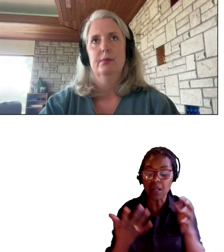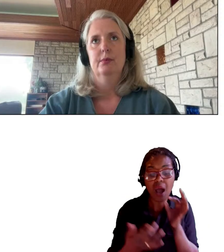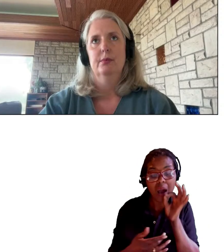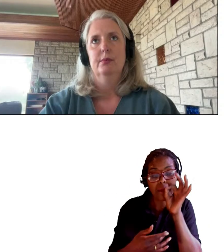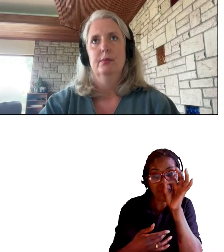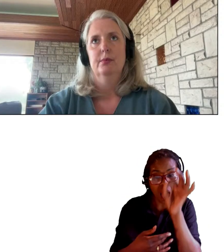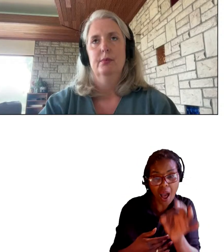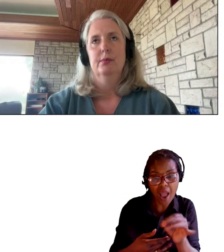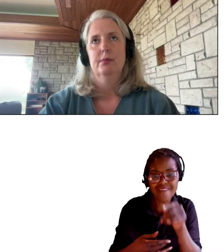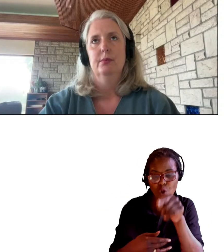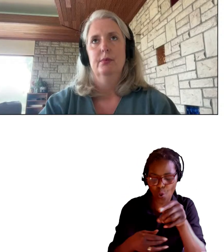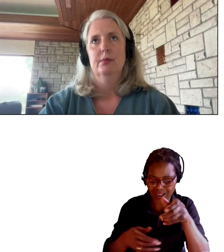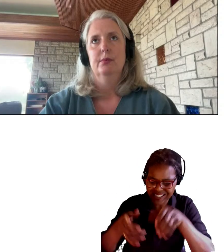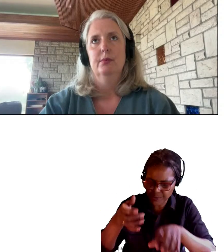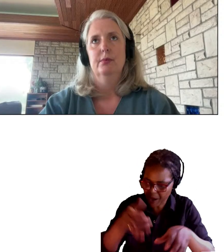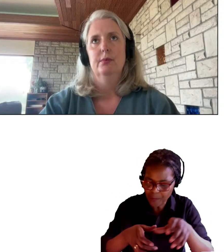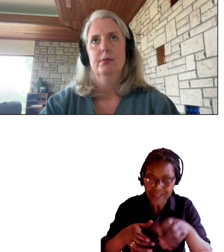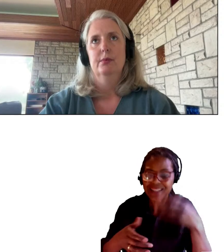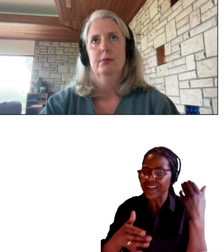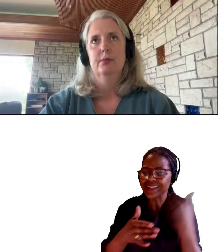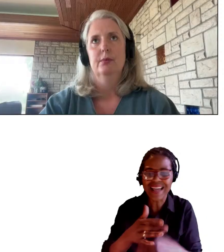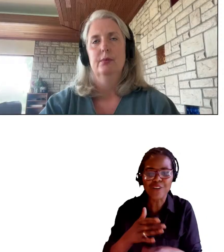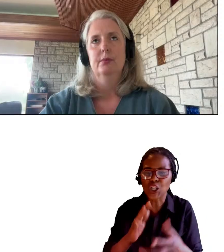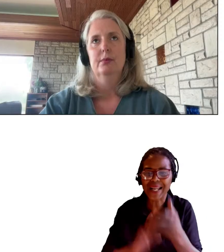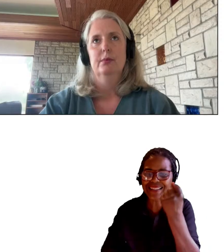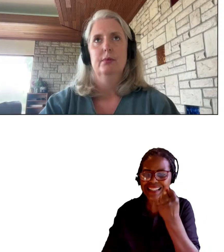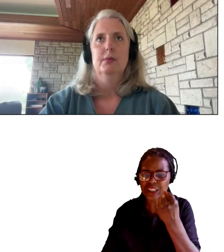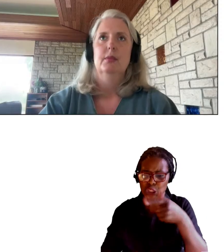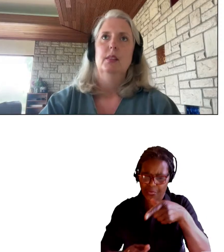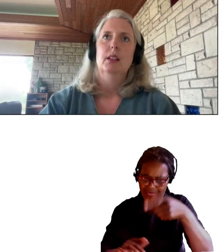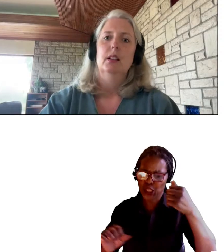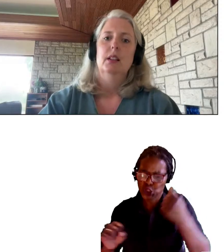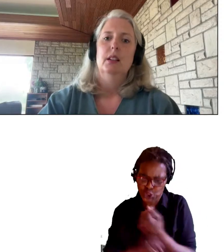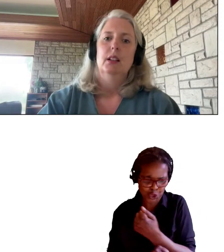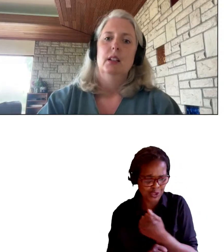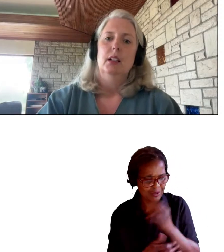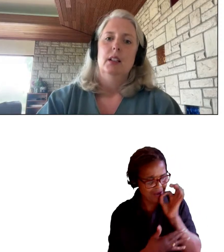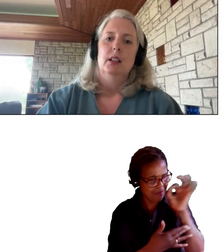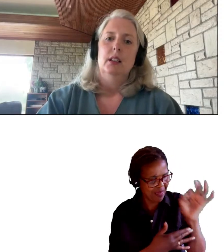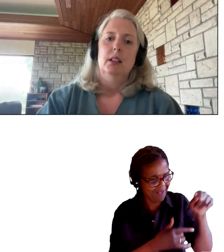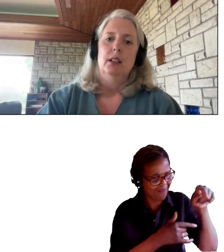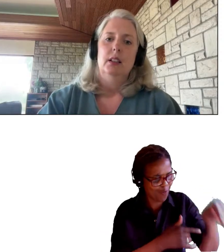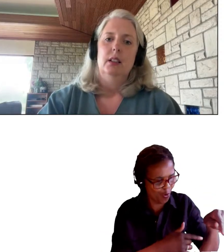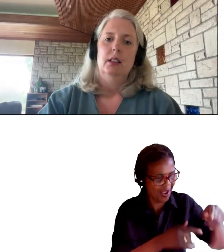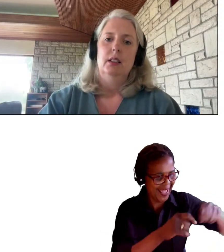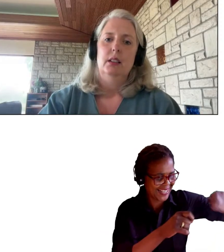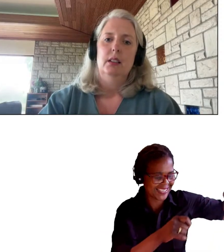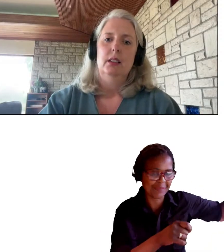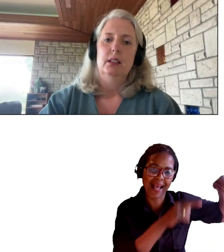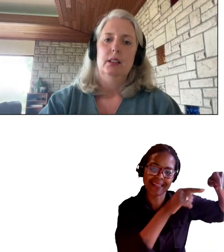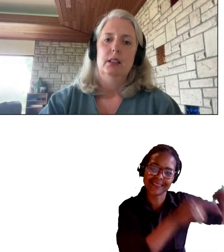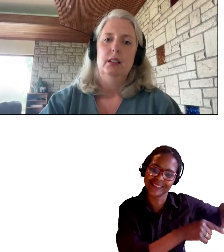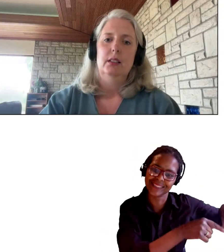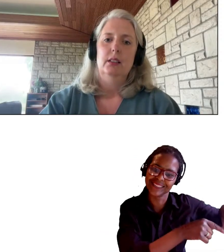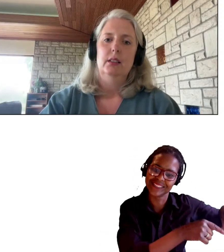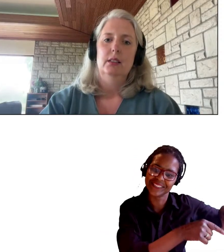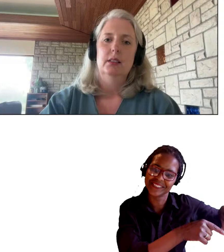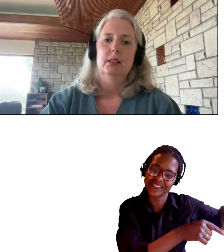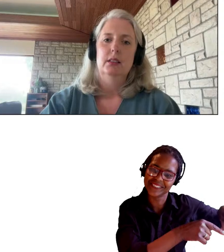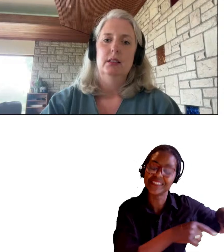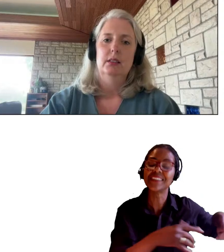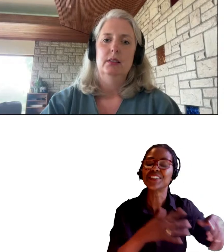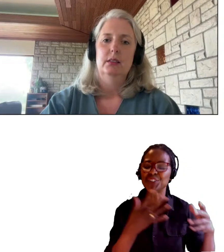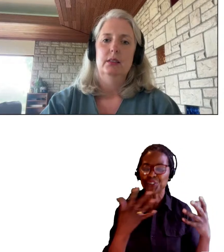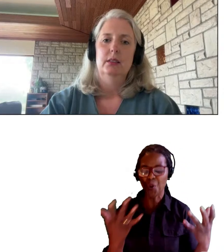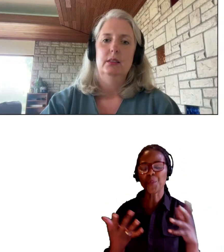you felt like they should have done expand, or doesn't not really? Yeah, please apply for the strand that talks to you. We actually put a